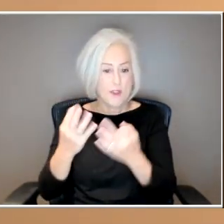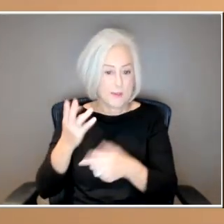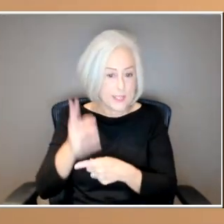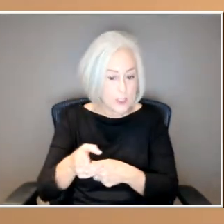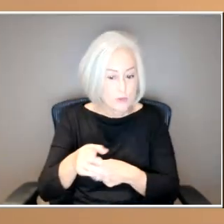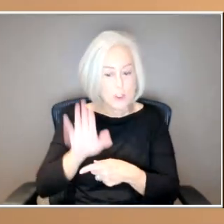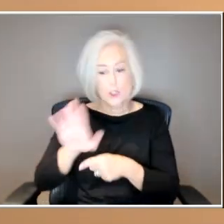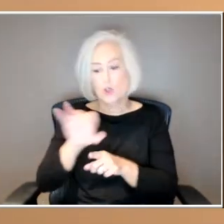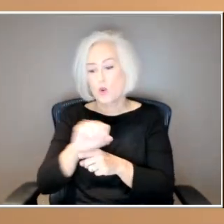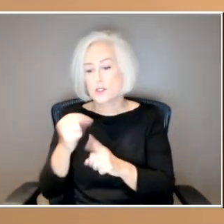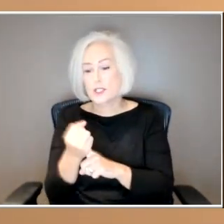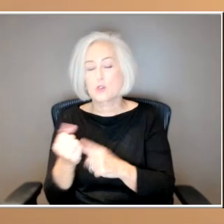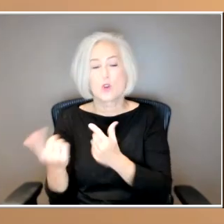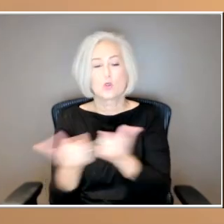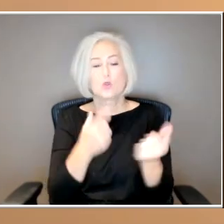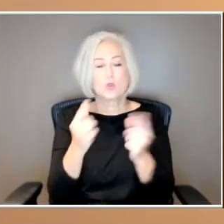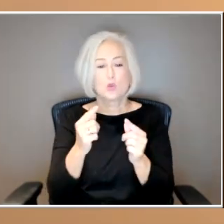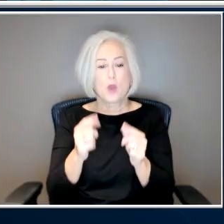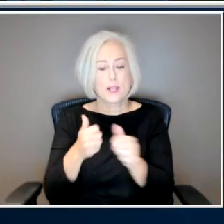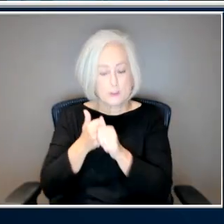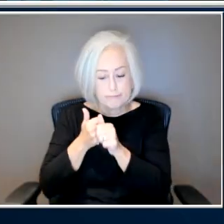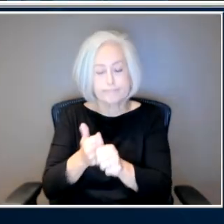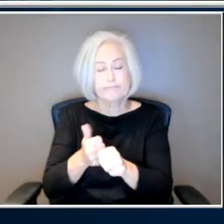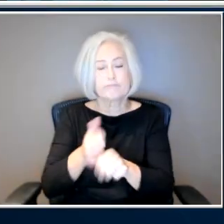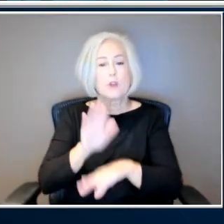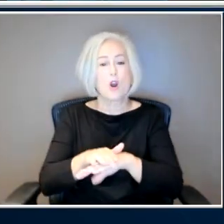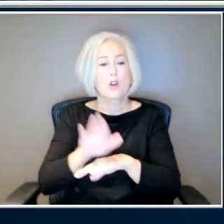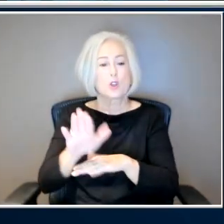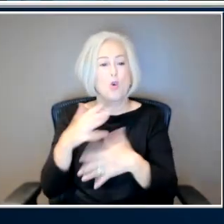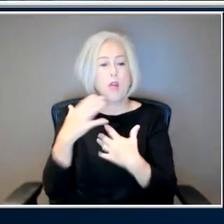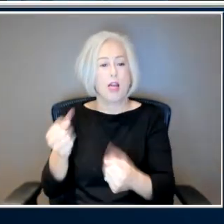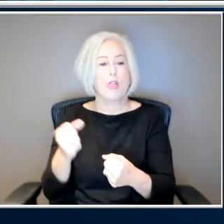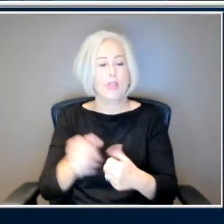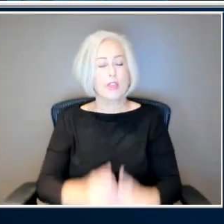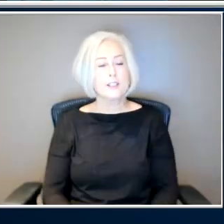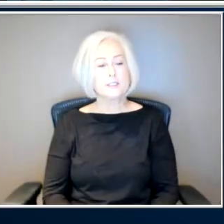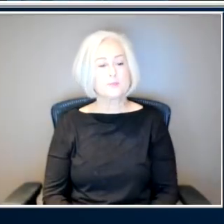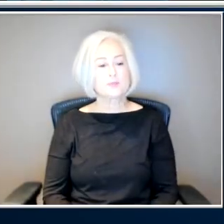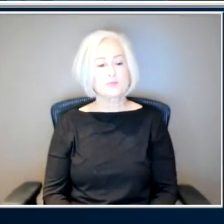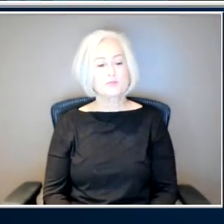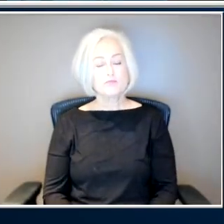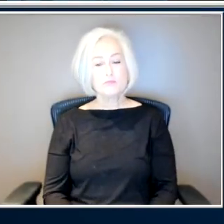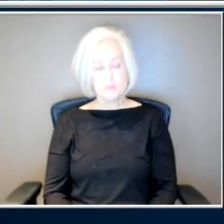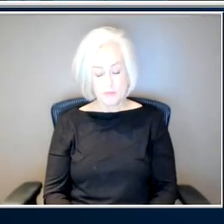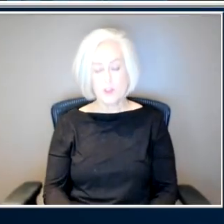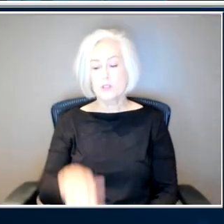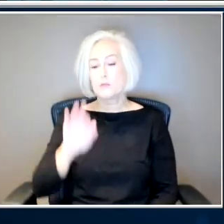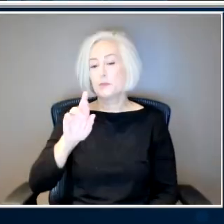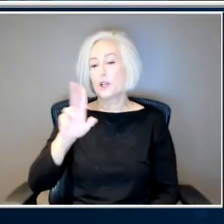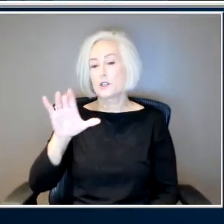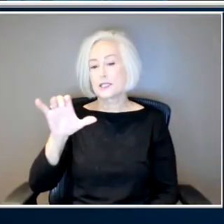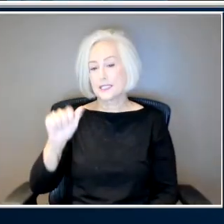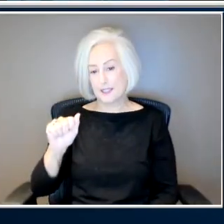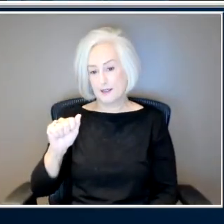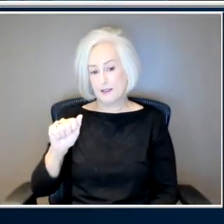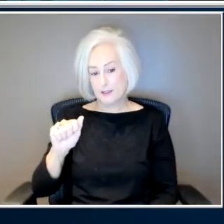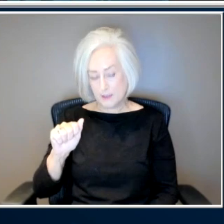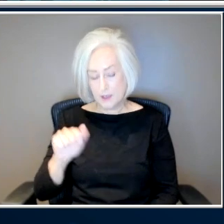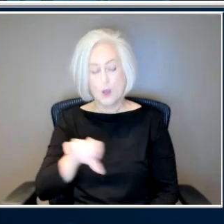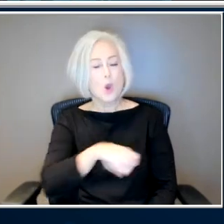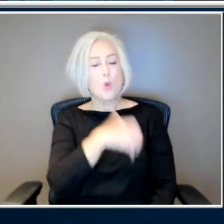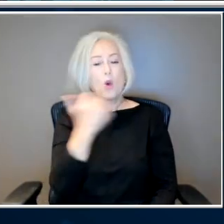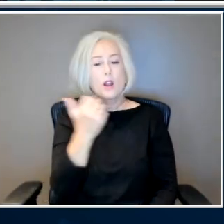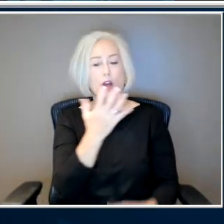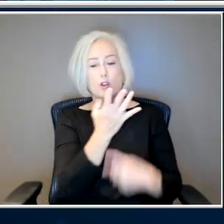you be doing just to stay on top of your health? So besides BRCA, what other gene mutations might make someone eligible for